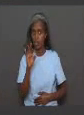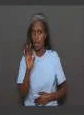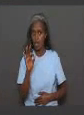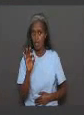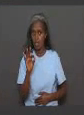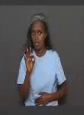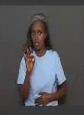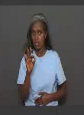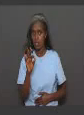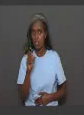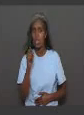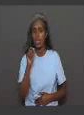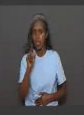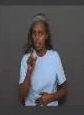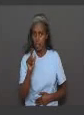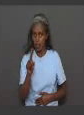9,